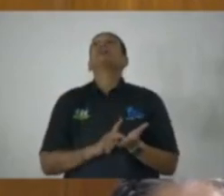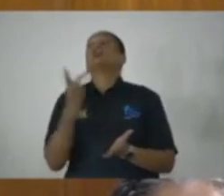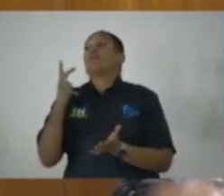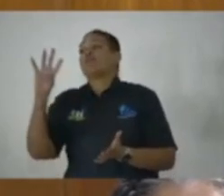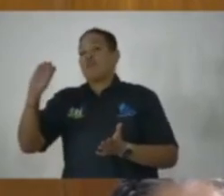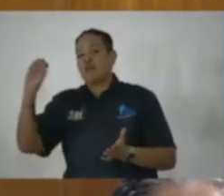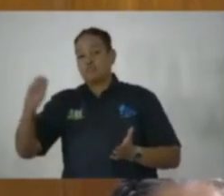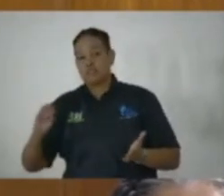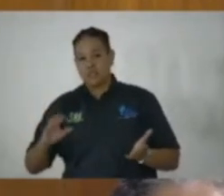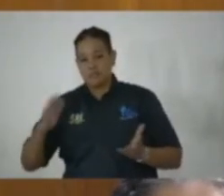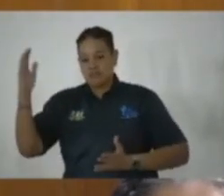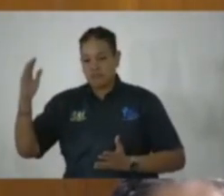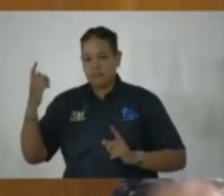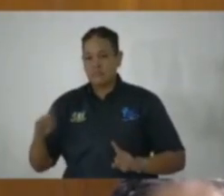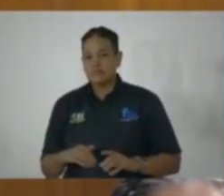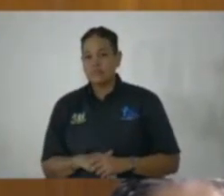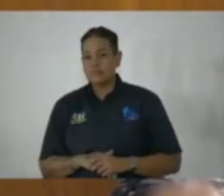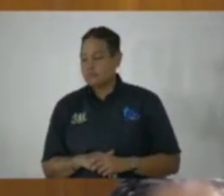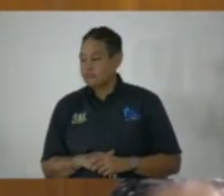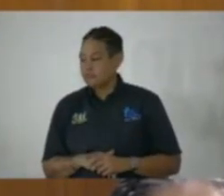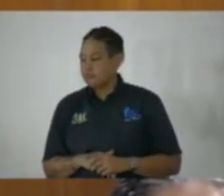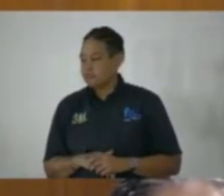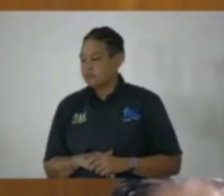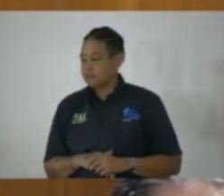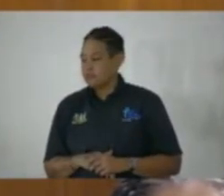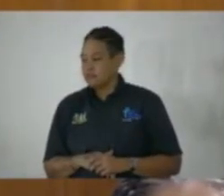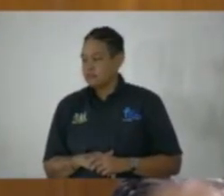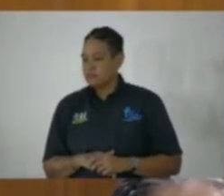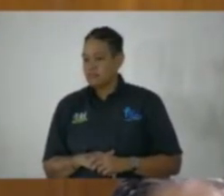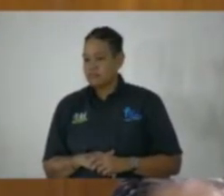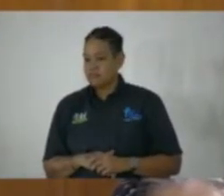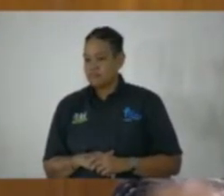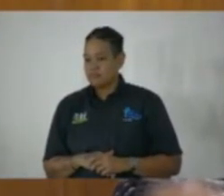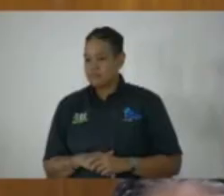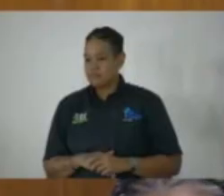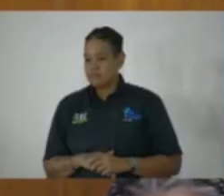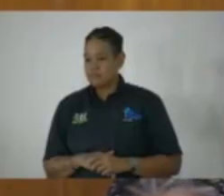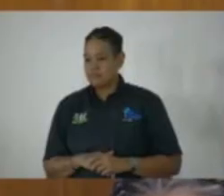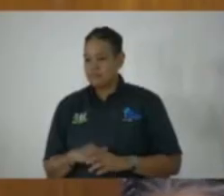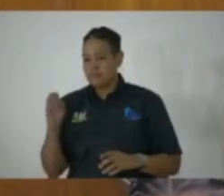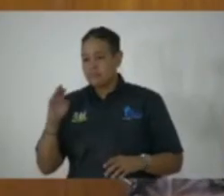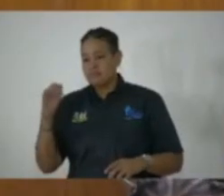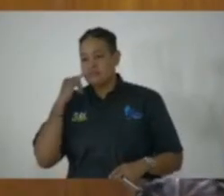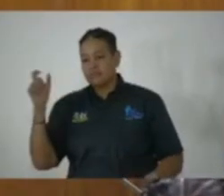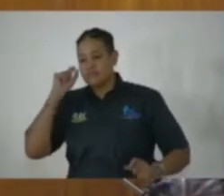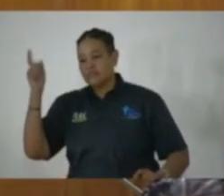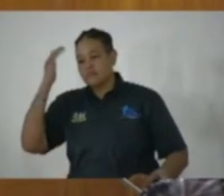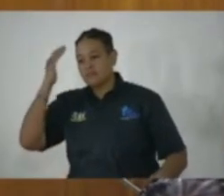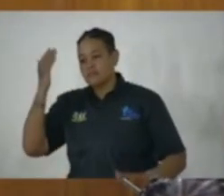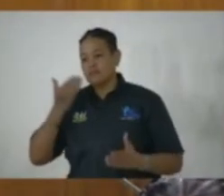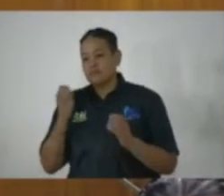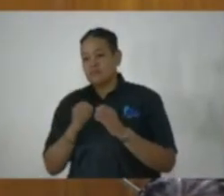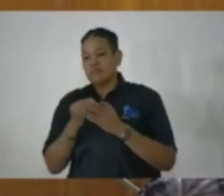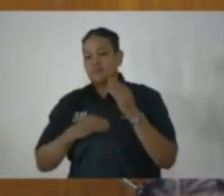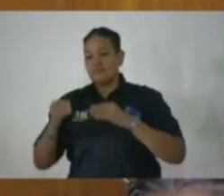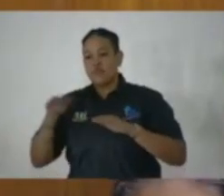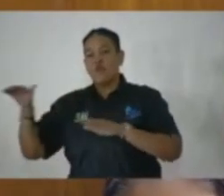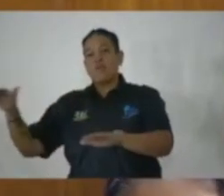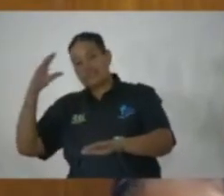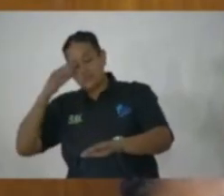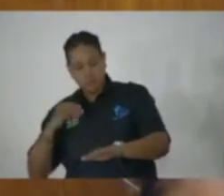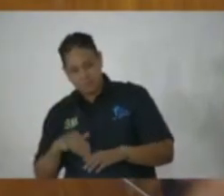20% to 40%. 100%. We then, if you wake up and think you know more economics than me, go back to sleep.